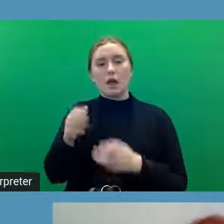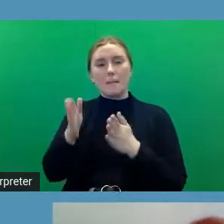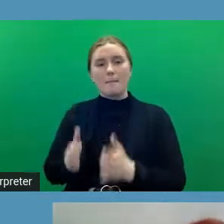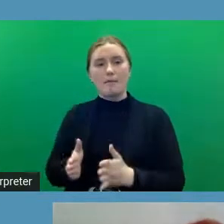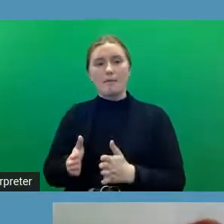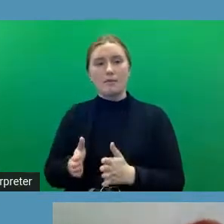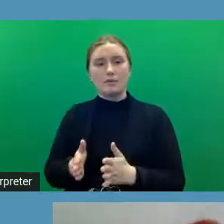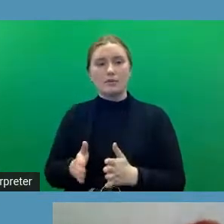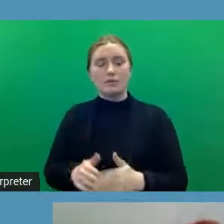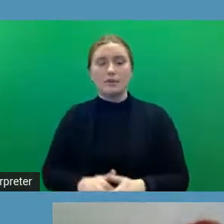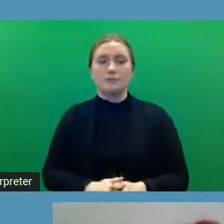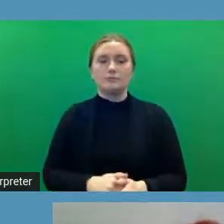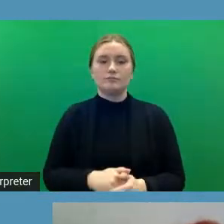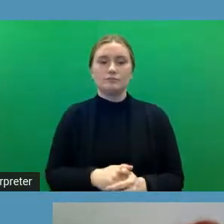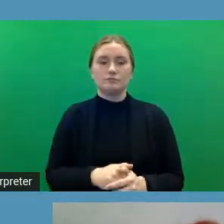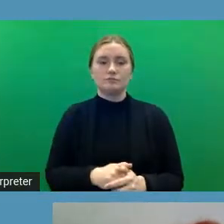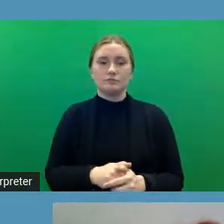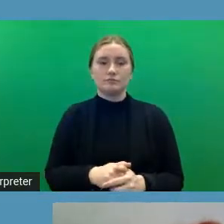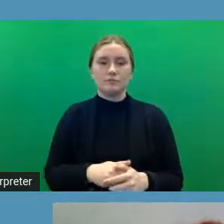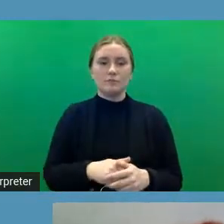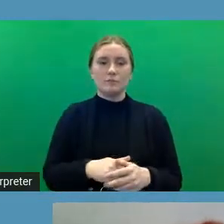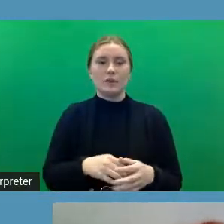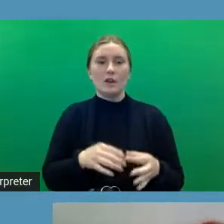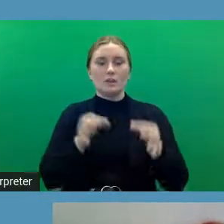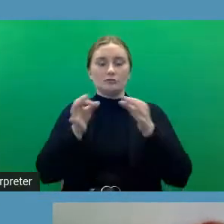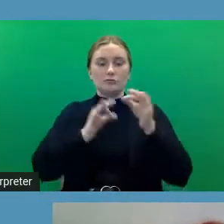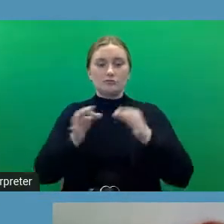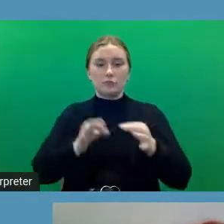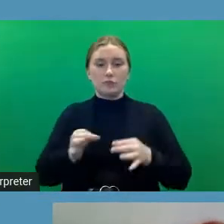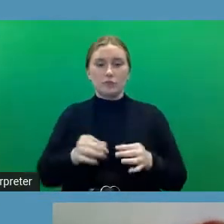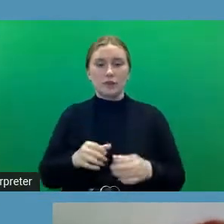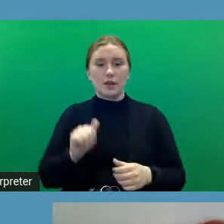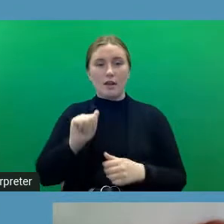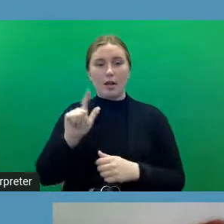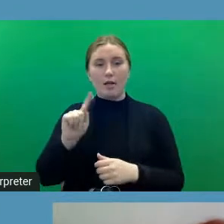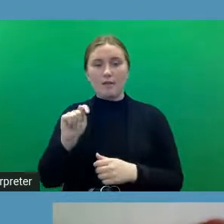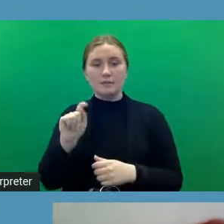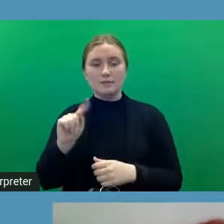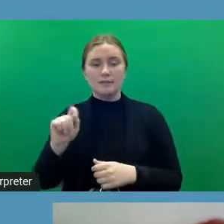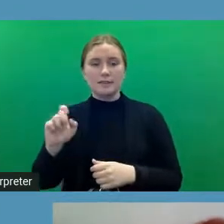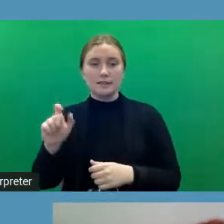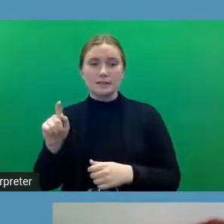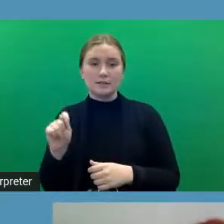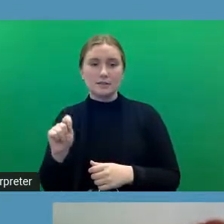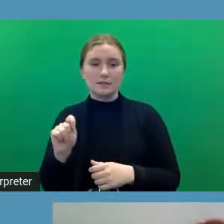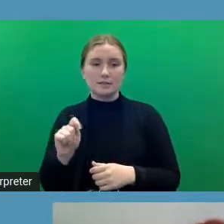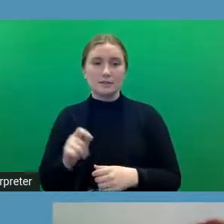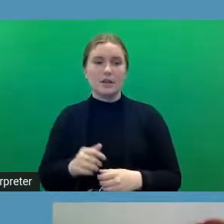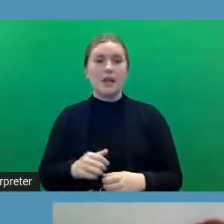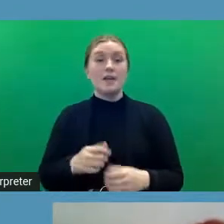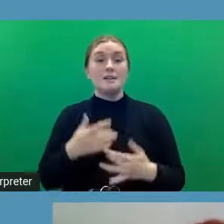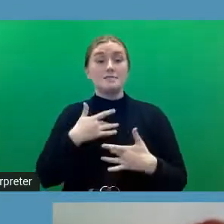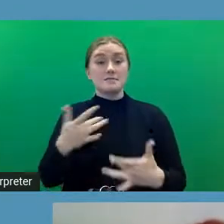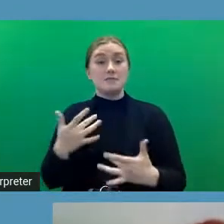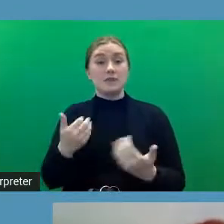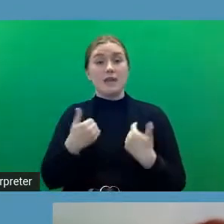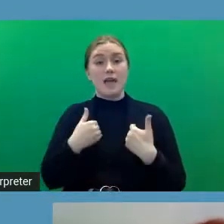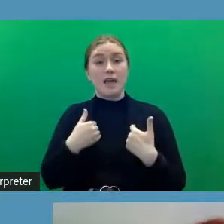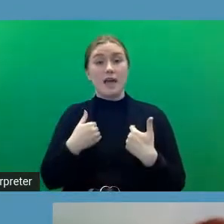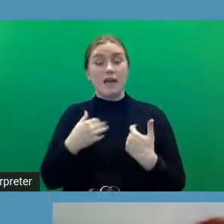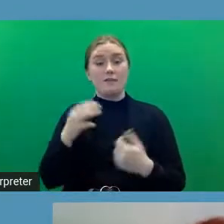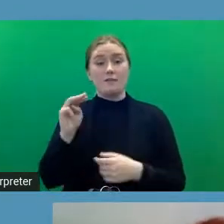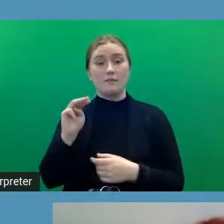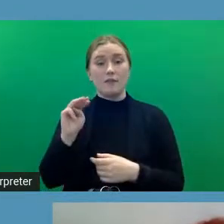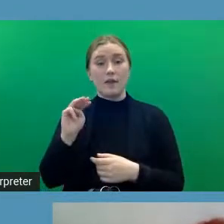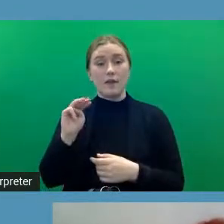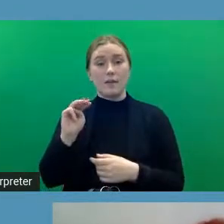you're talking about, and that should be programmatically associated. There's usually an alt text field, or in mobile apps like on iPhone